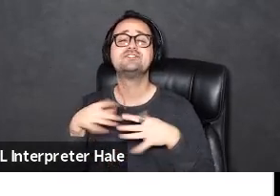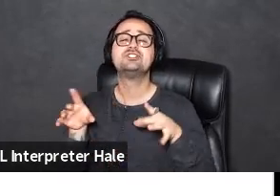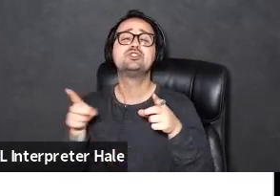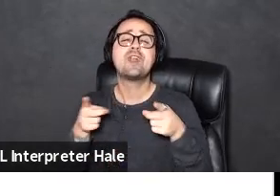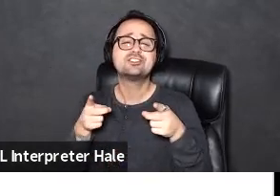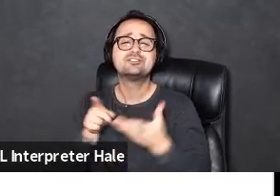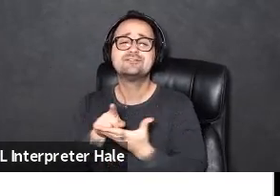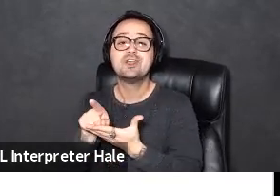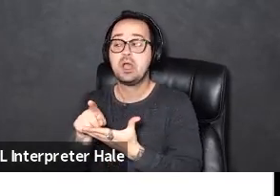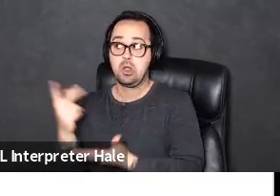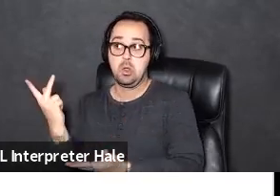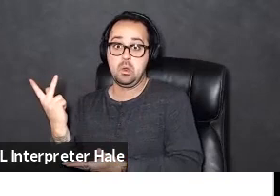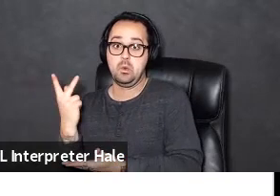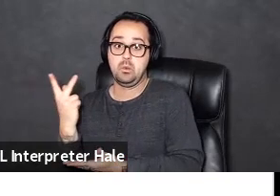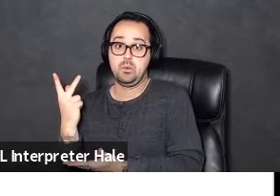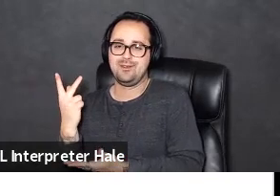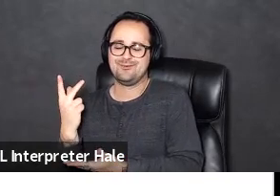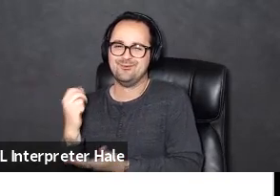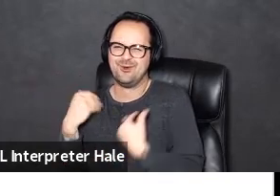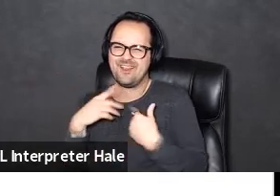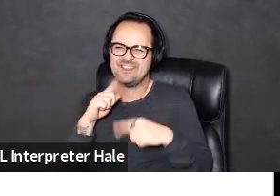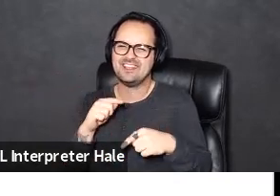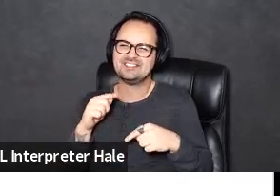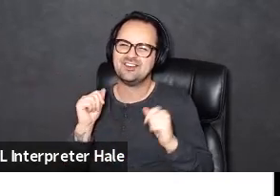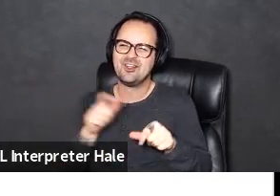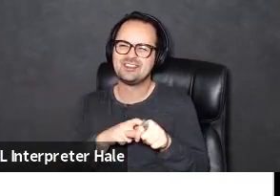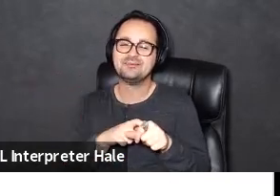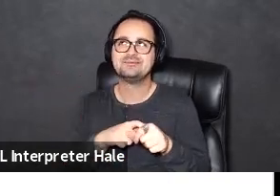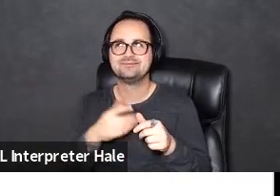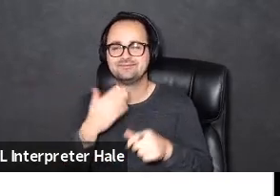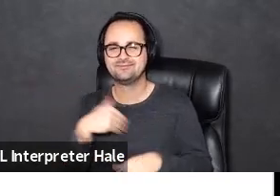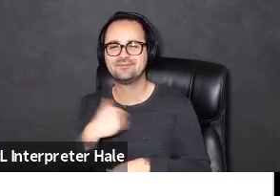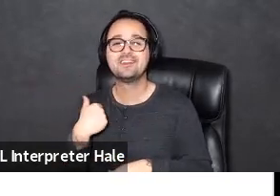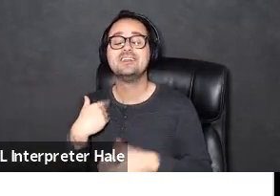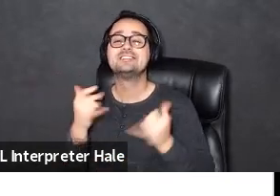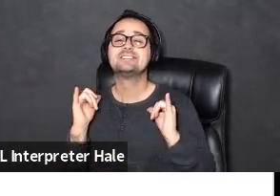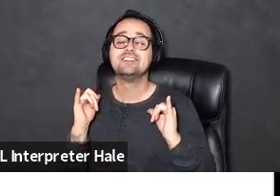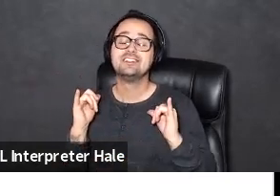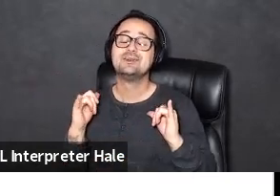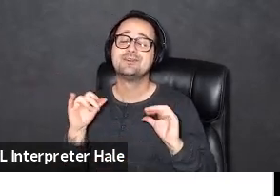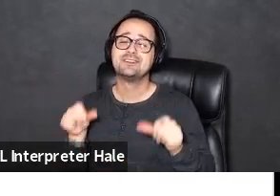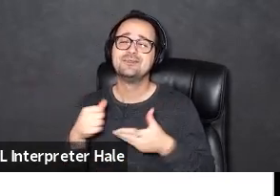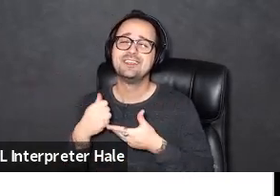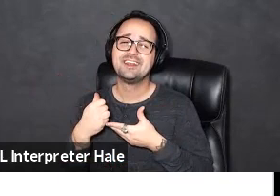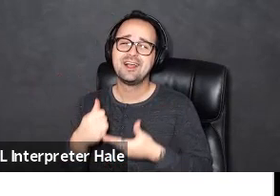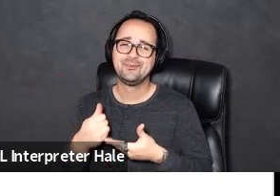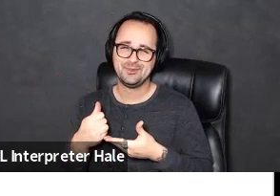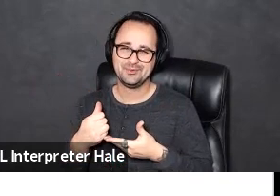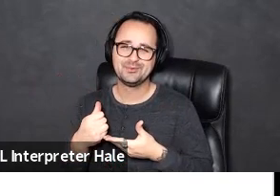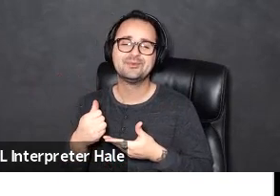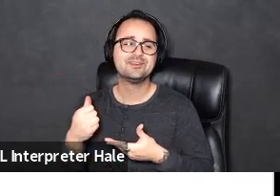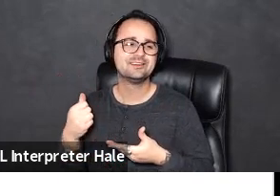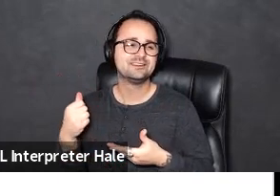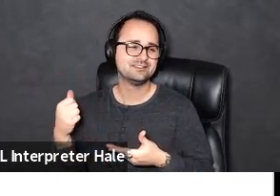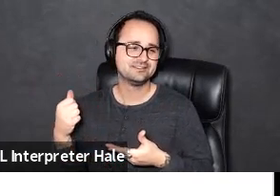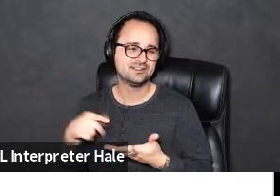have the answer, because God bless, we'll in terms of dealing with everything. But we can certainly help you and sort of, guide